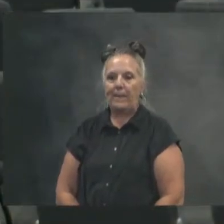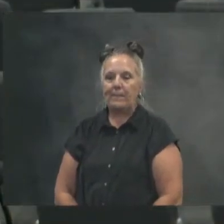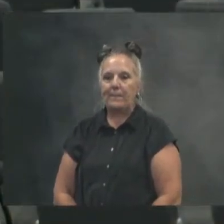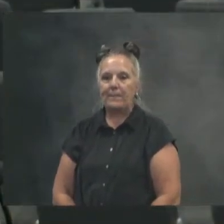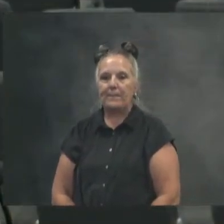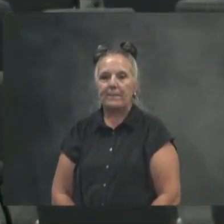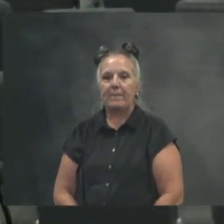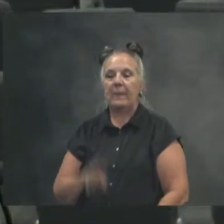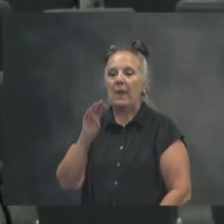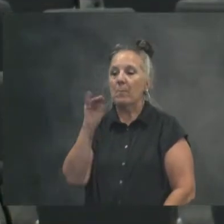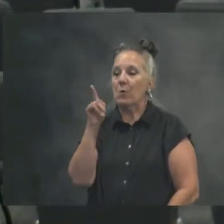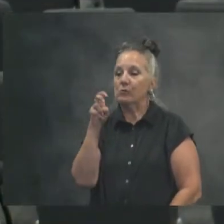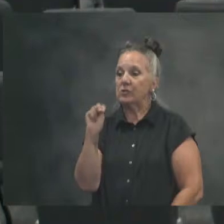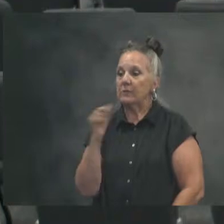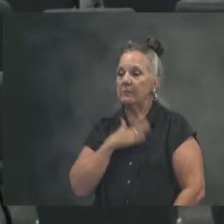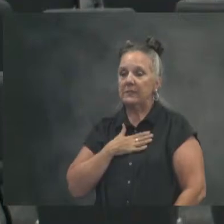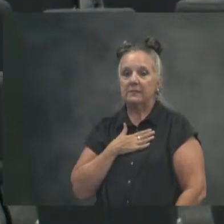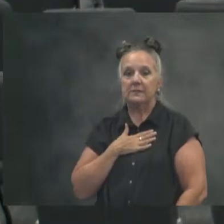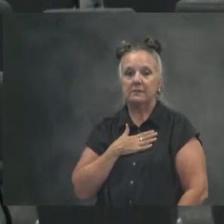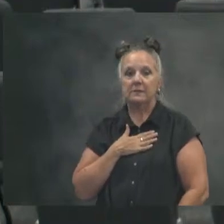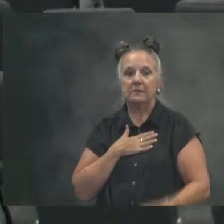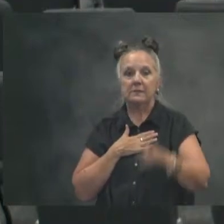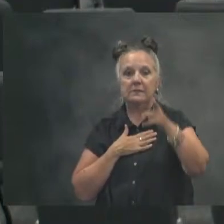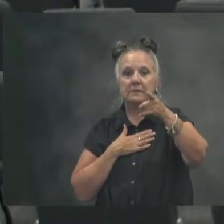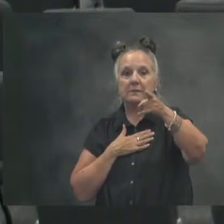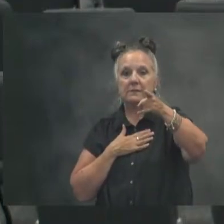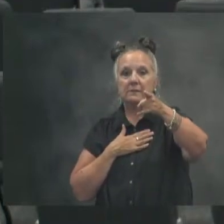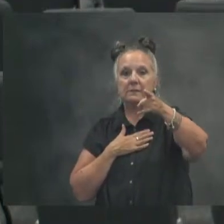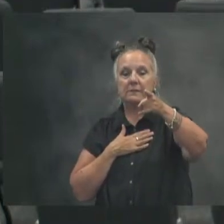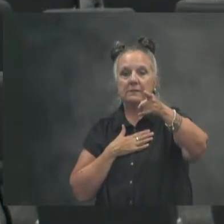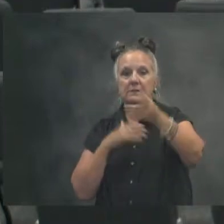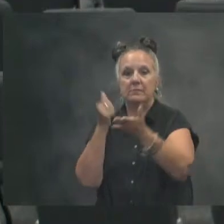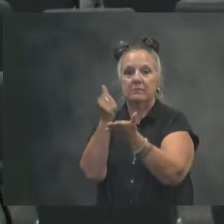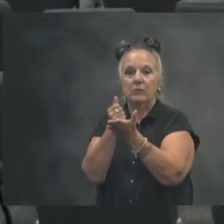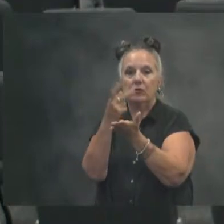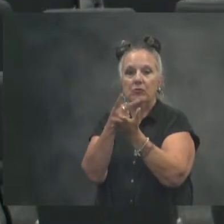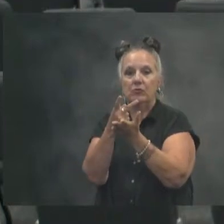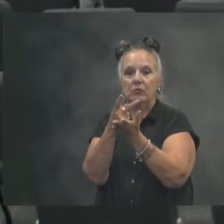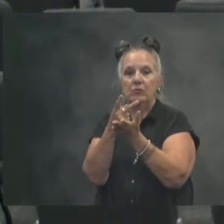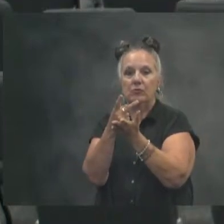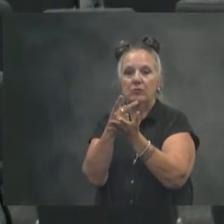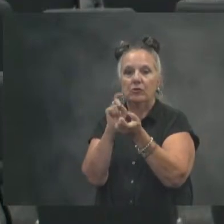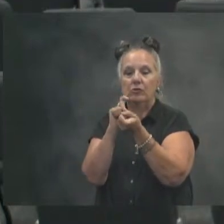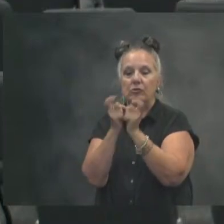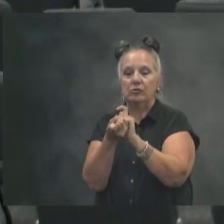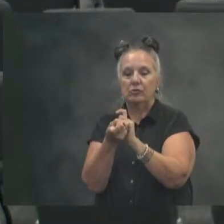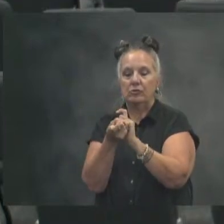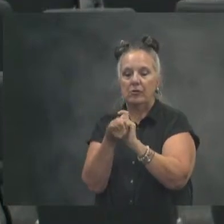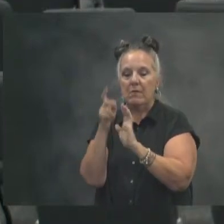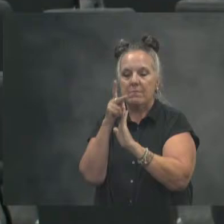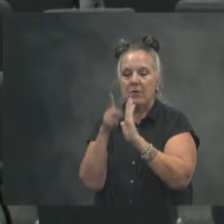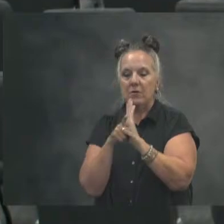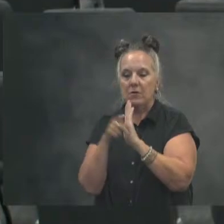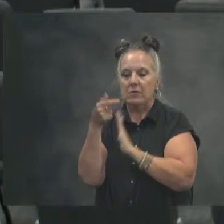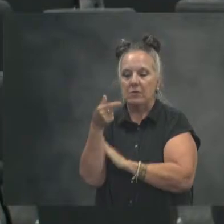Is there a motion, please? Madam President, I move to approve the second reading of proposed changes to policy